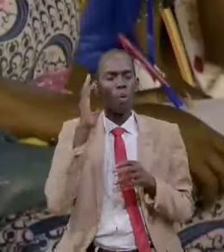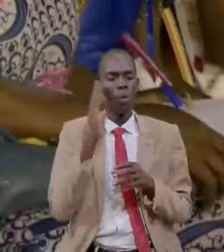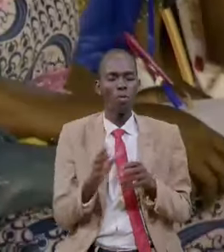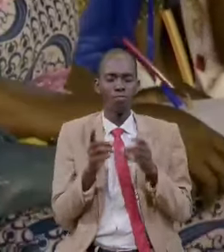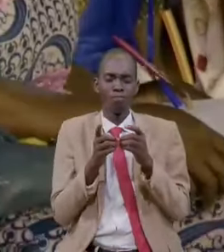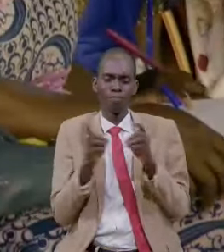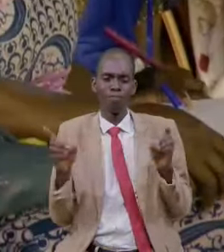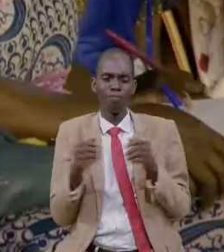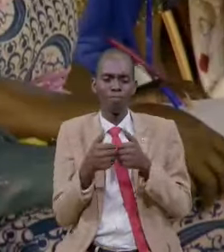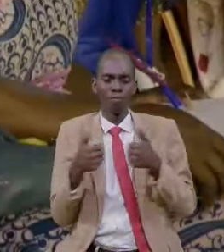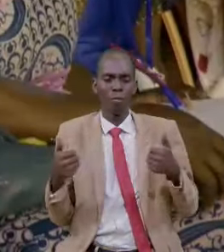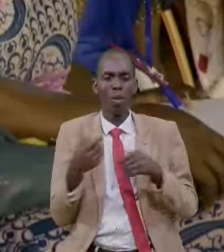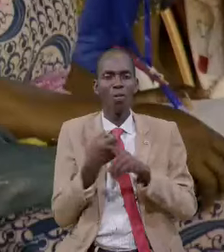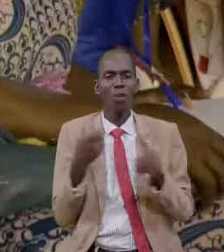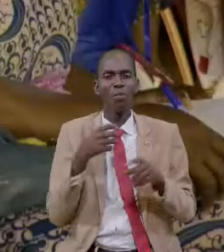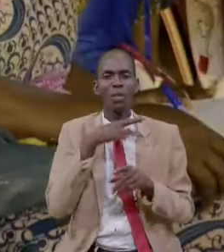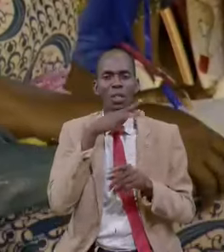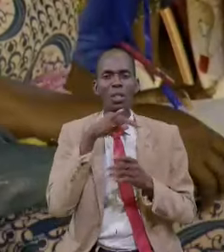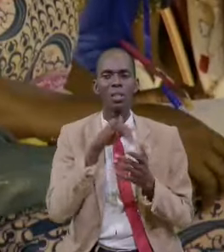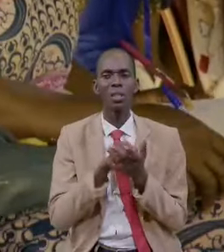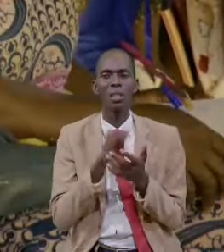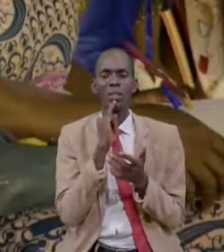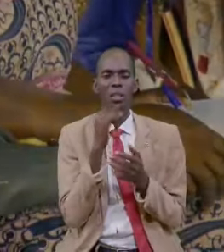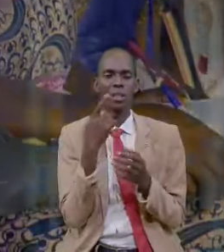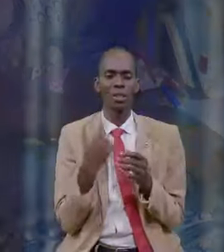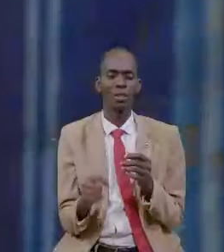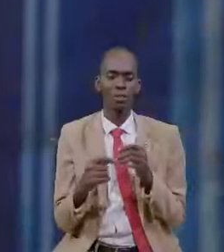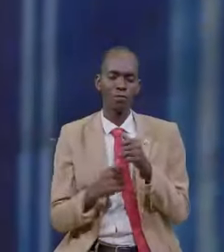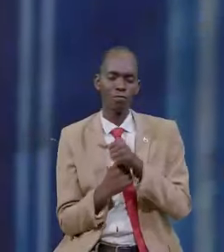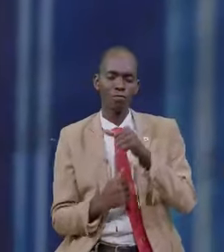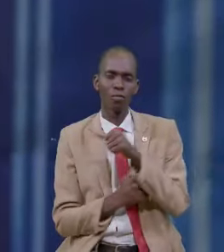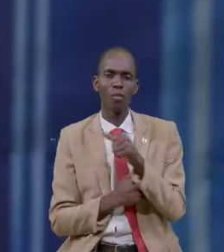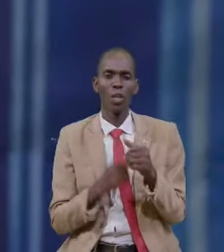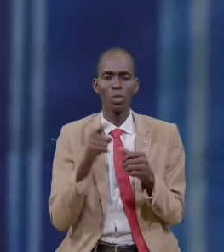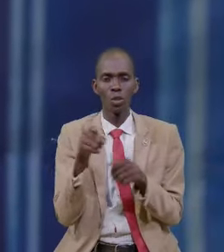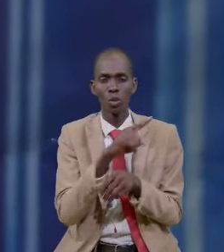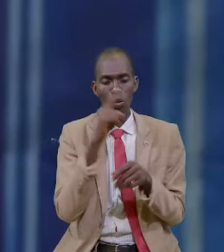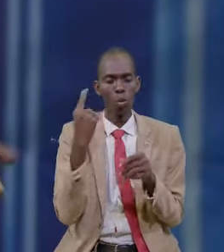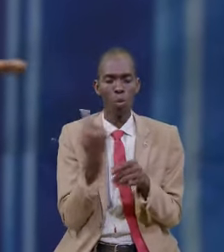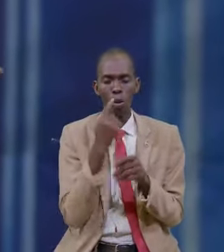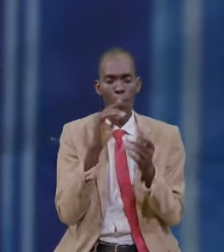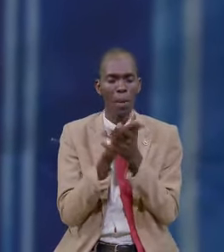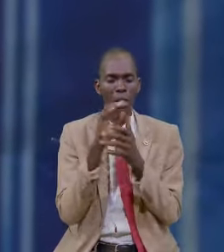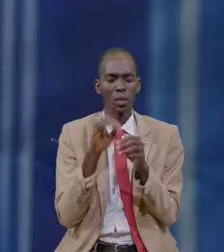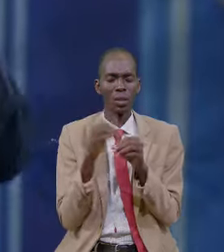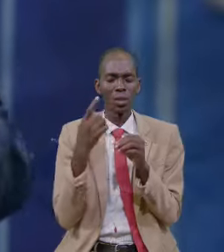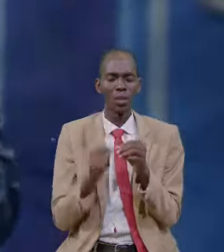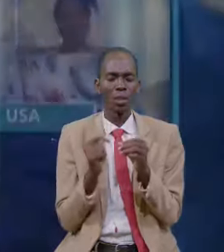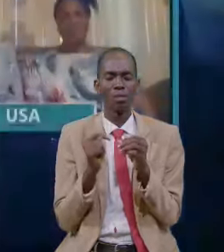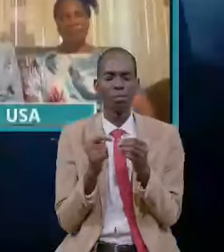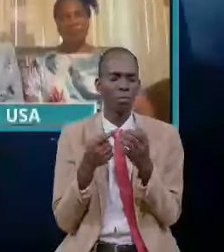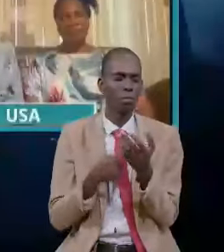iniquity. That's the foundation. When you have faith in the Lord, believe ye the gospel, believe ye the good news,